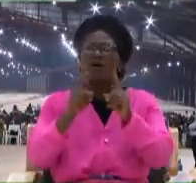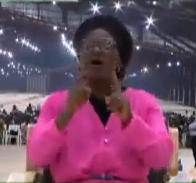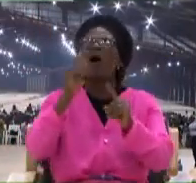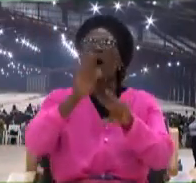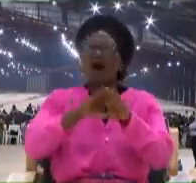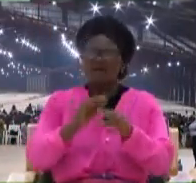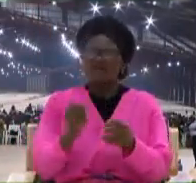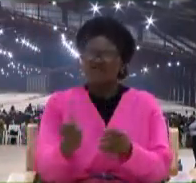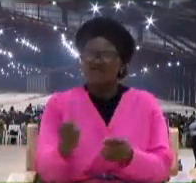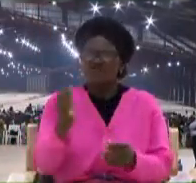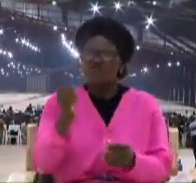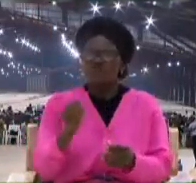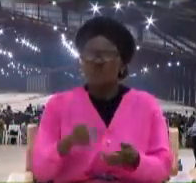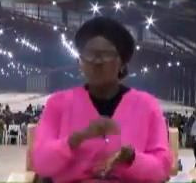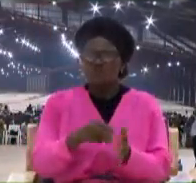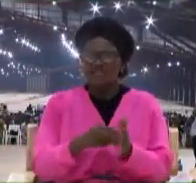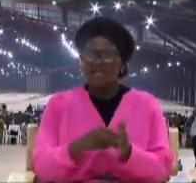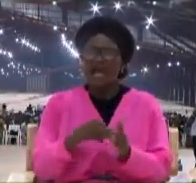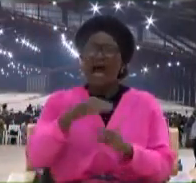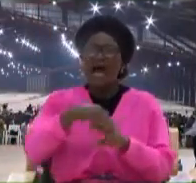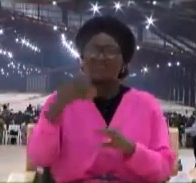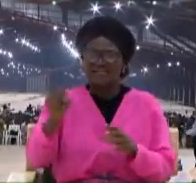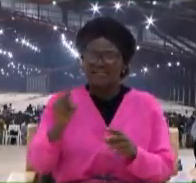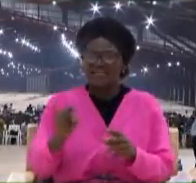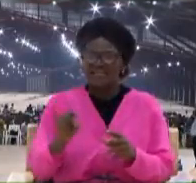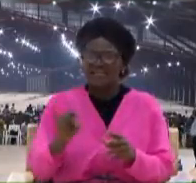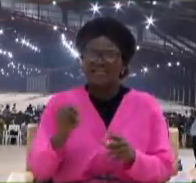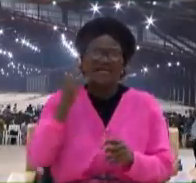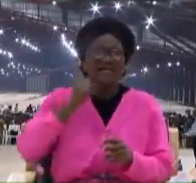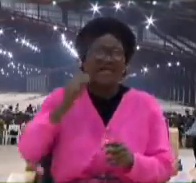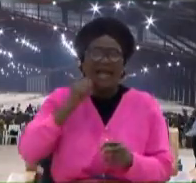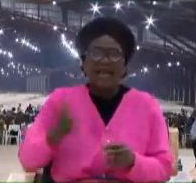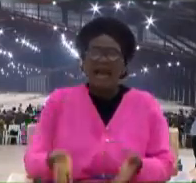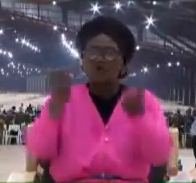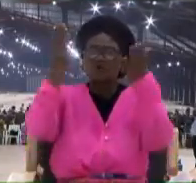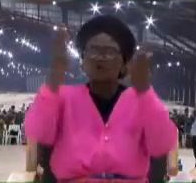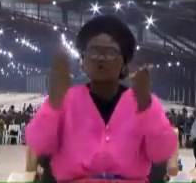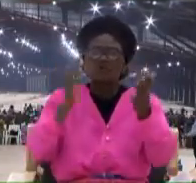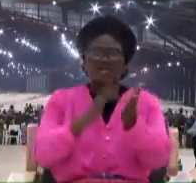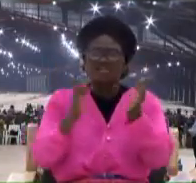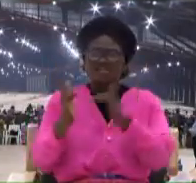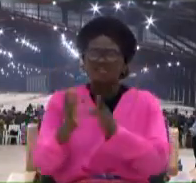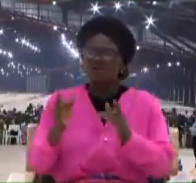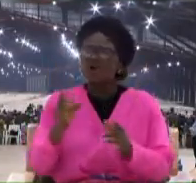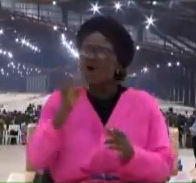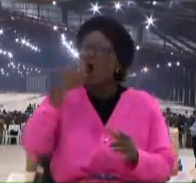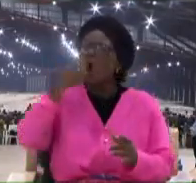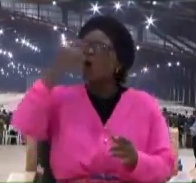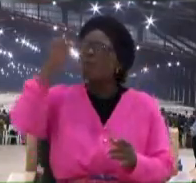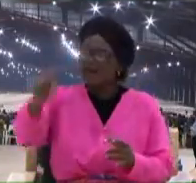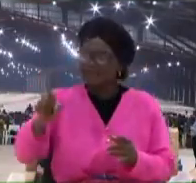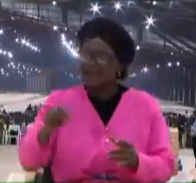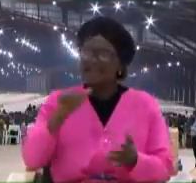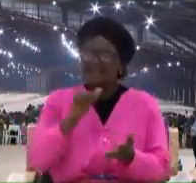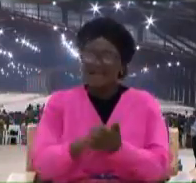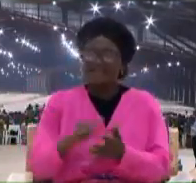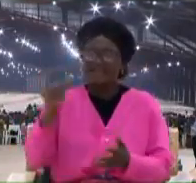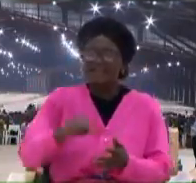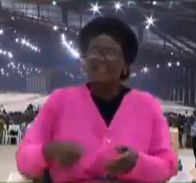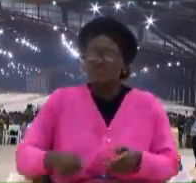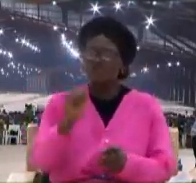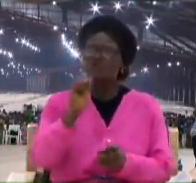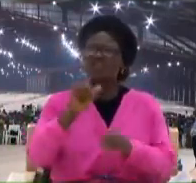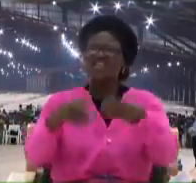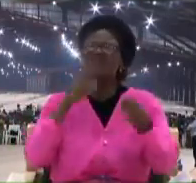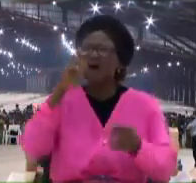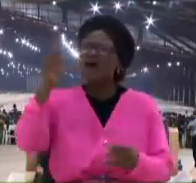girl arose, Jesus commanded that they should give her food to